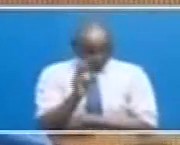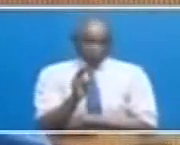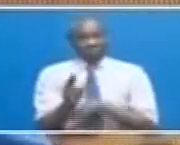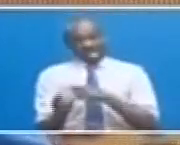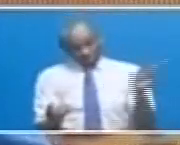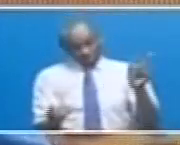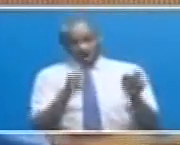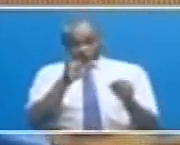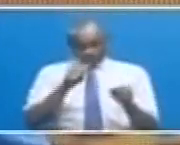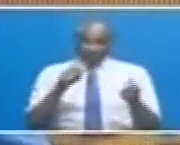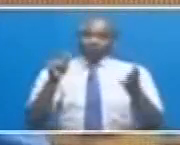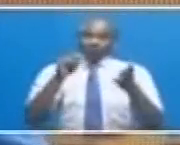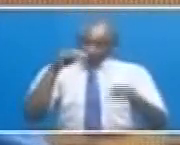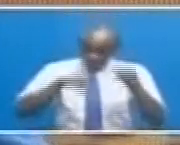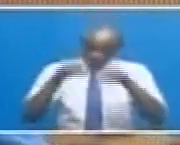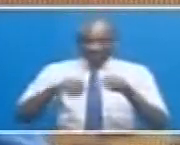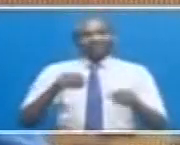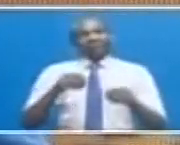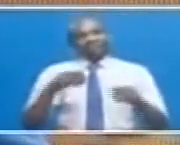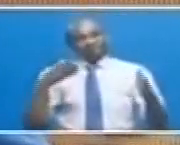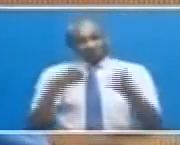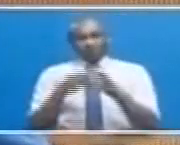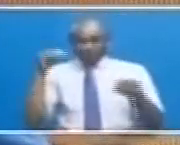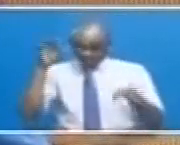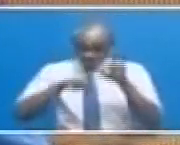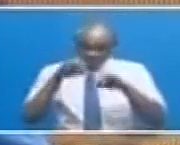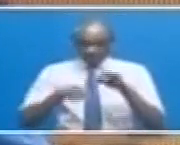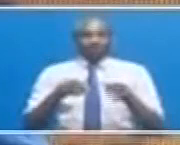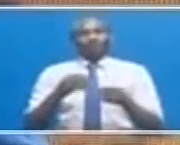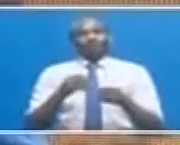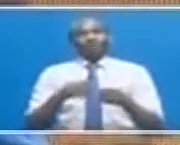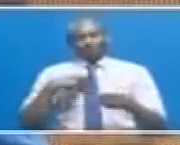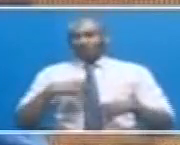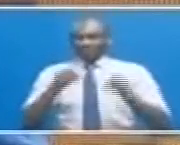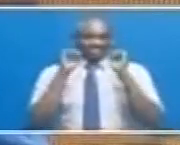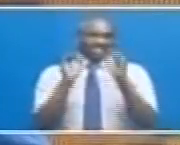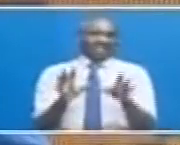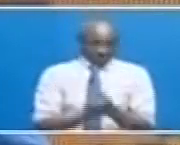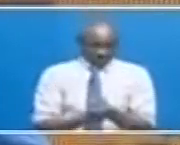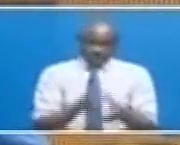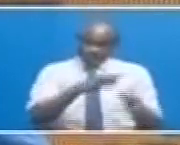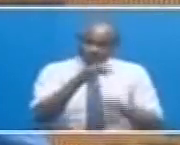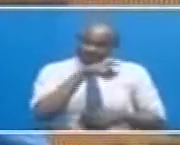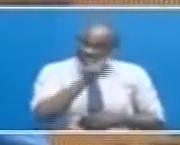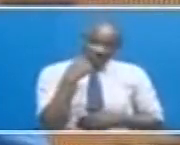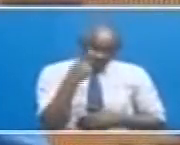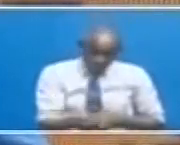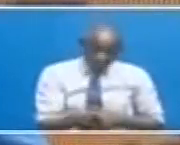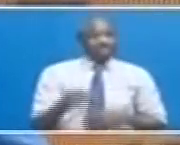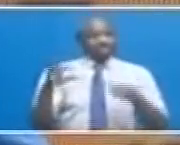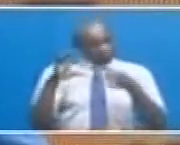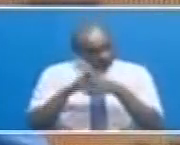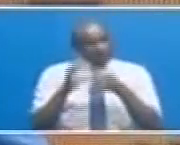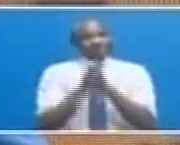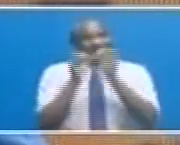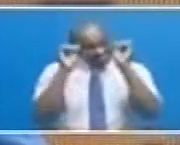mamlakani kupitia kura ya kutokuwa na imani naye. Kwenye kikao cha wanahabari, wanakod vile vile wametangaza kuungana na walimu